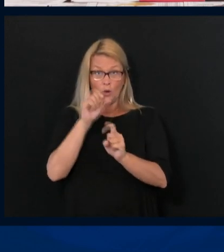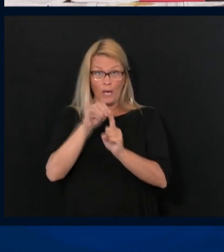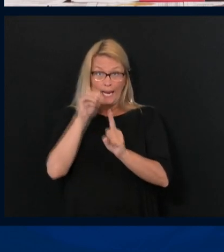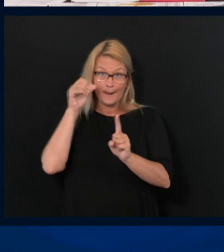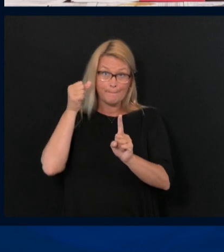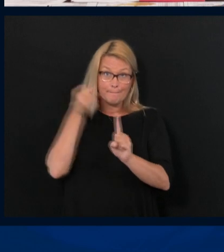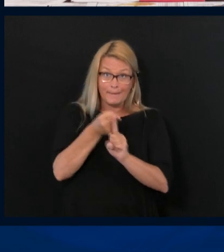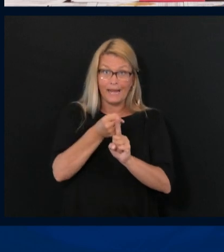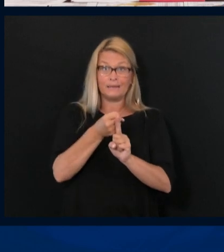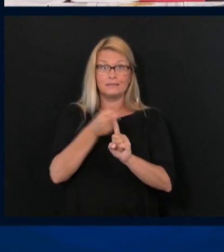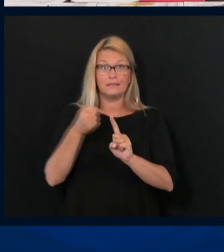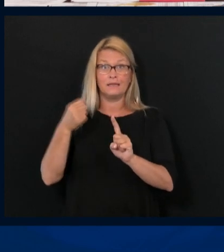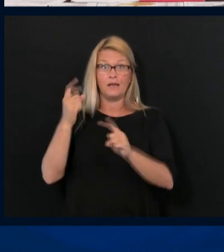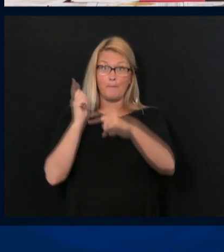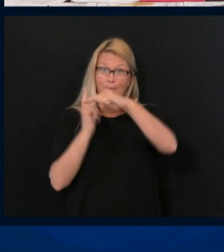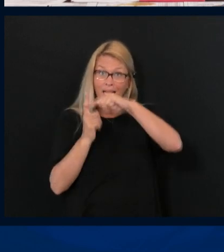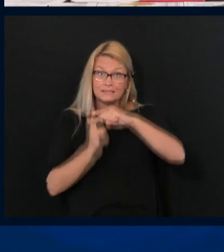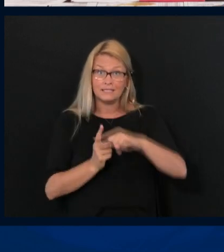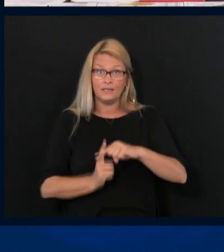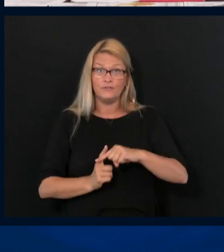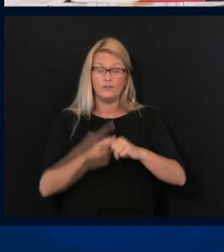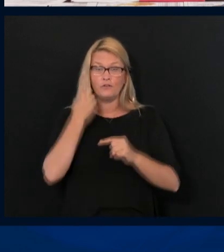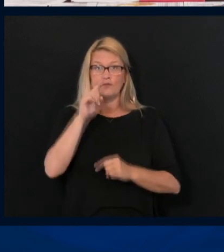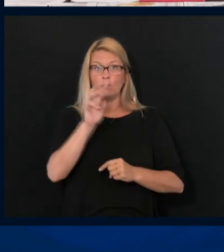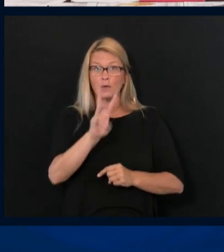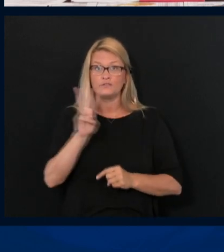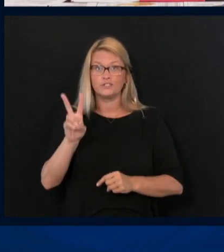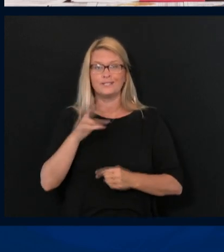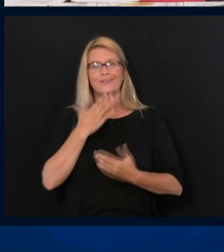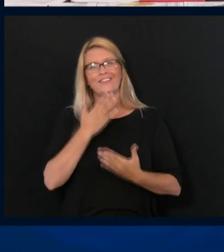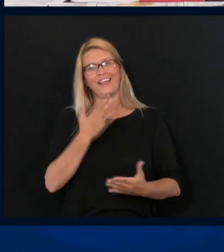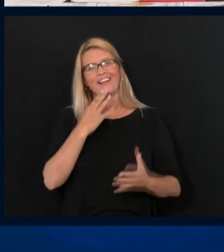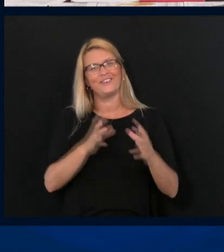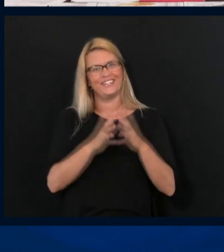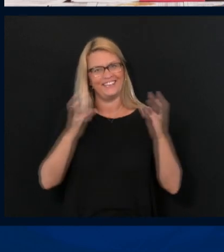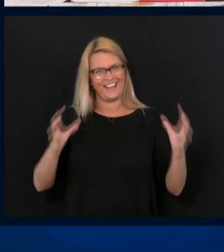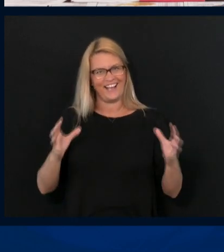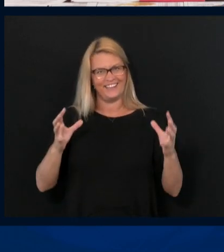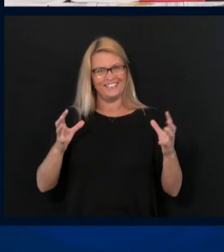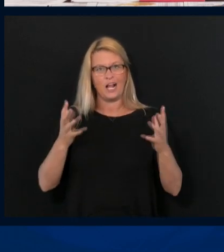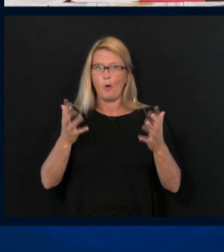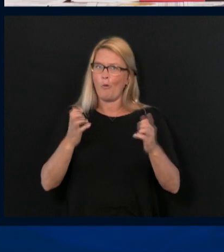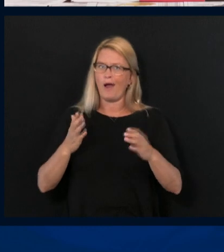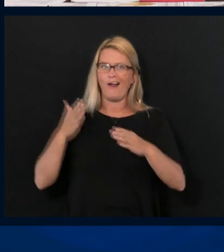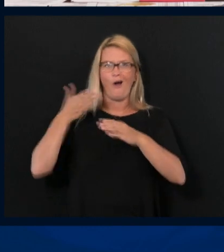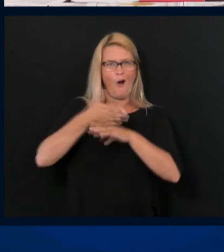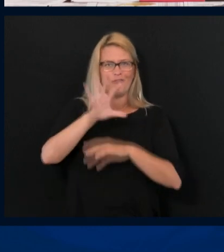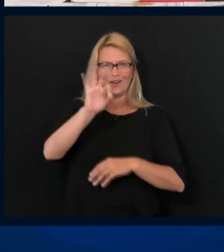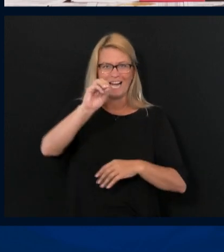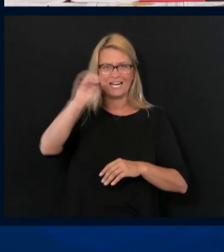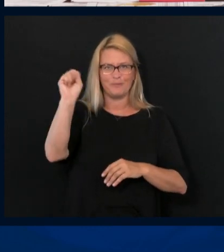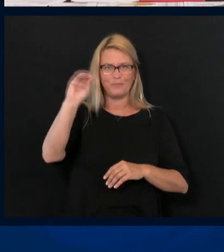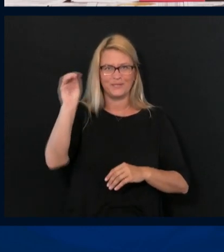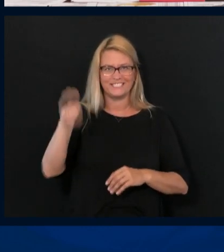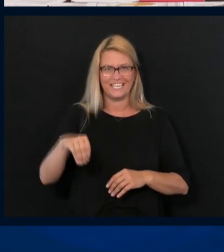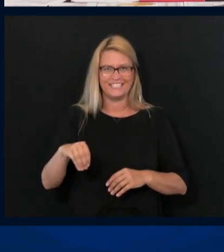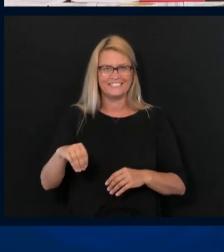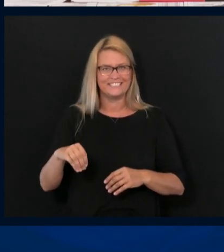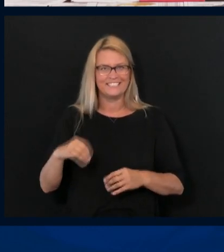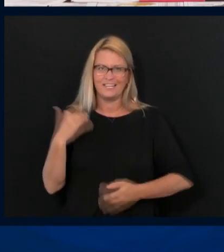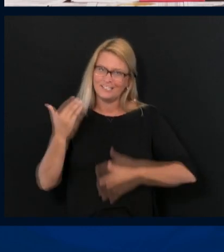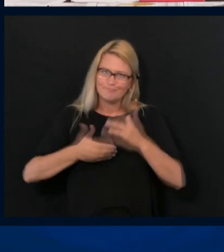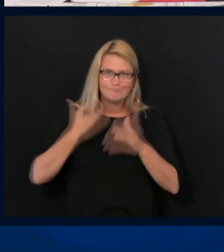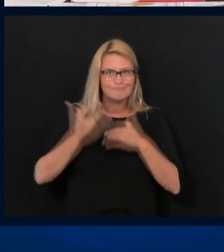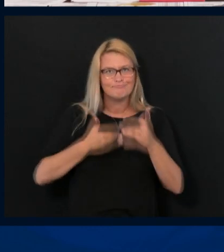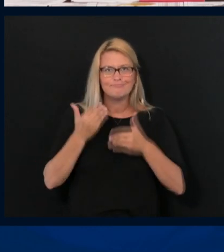positive event for West Virginia. So thanks a bunch. Let's get it above 90%. Let's absolutely be all counted.